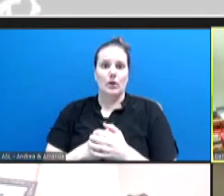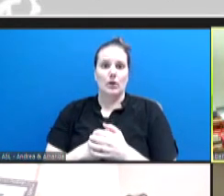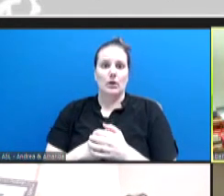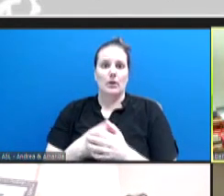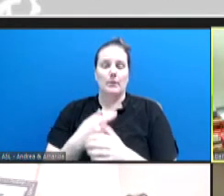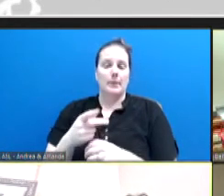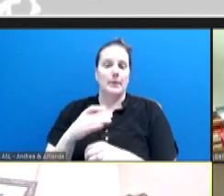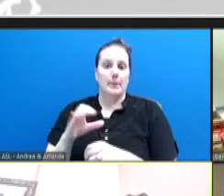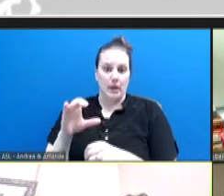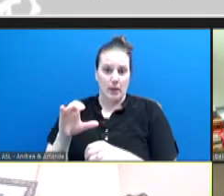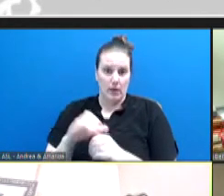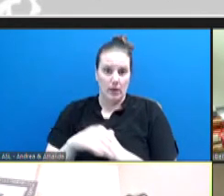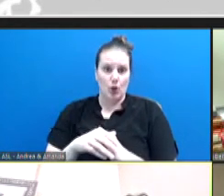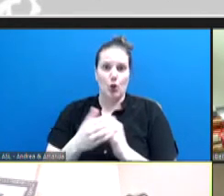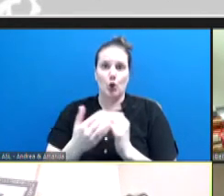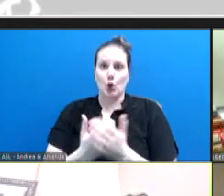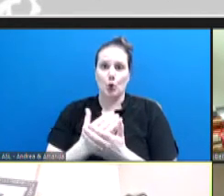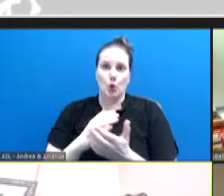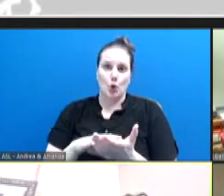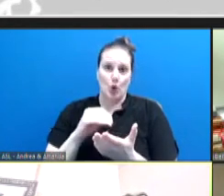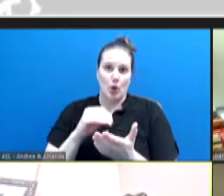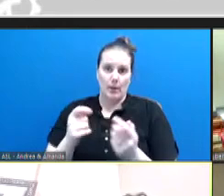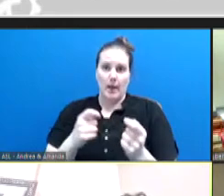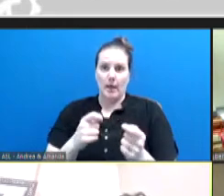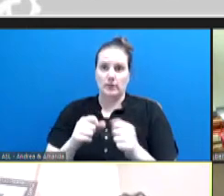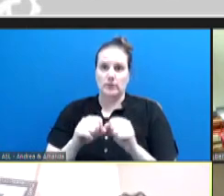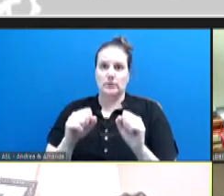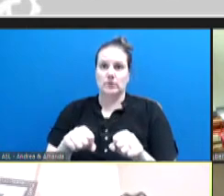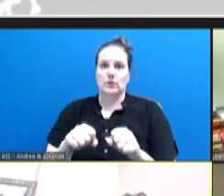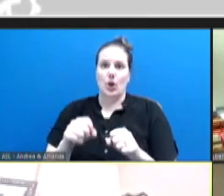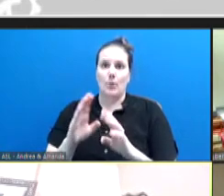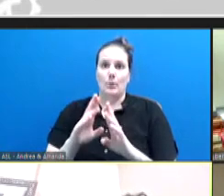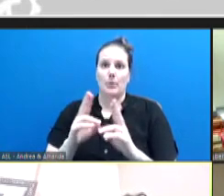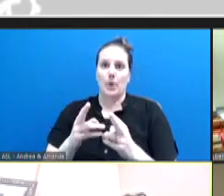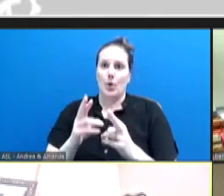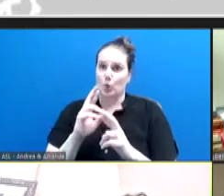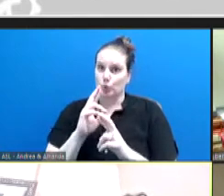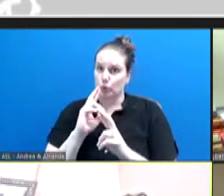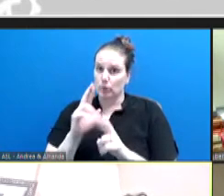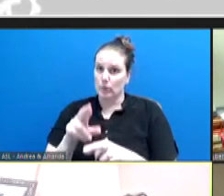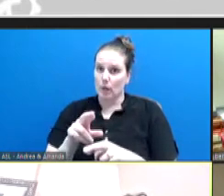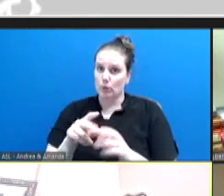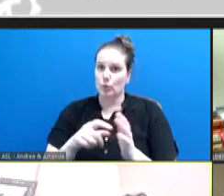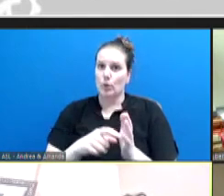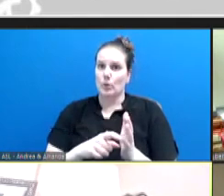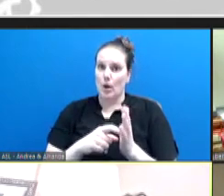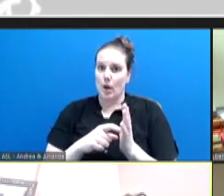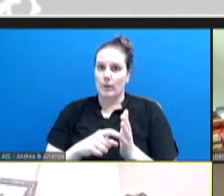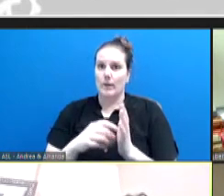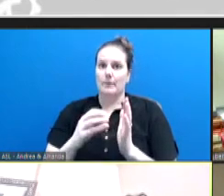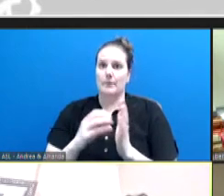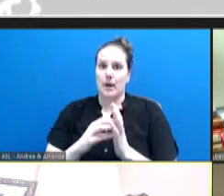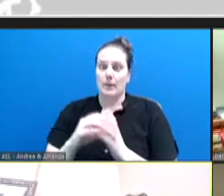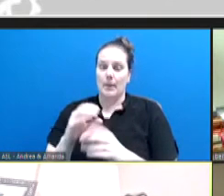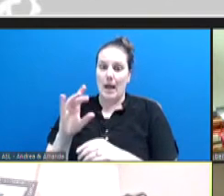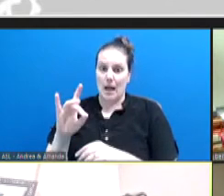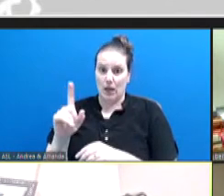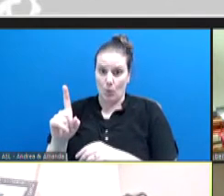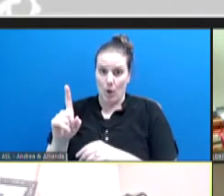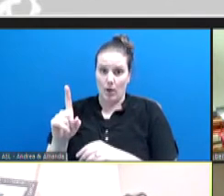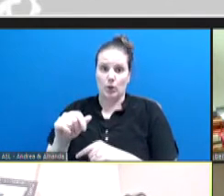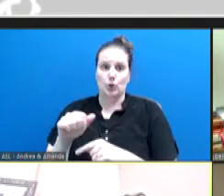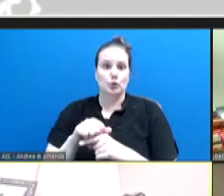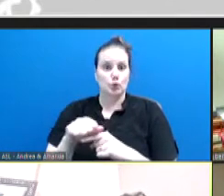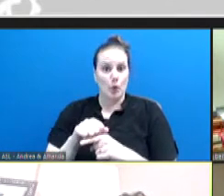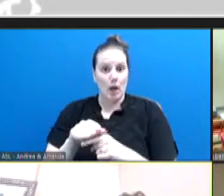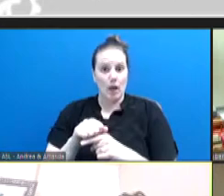PBB's new learning management system is the Bureau's response to the requirement in paragraph 81 that the training